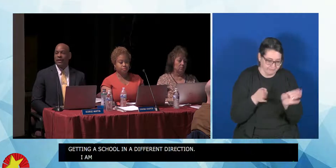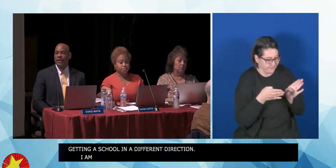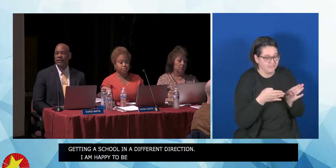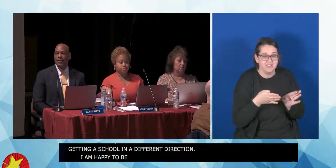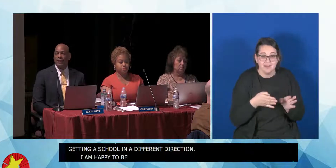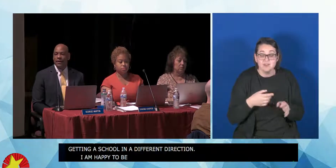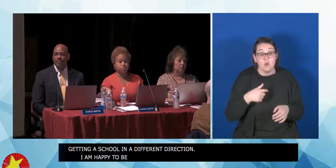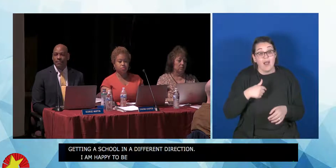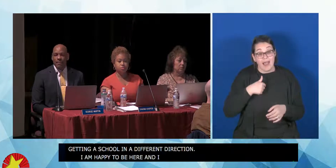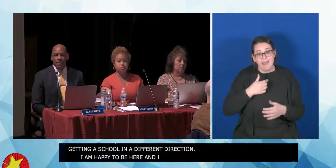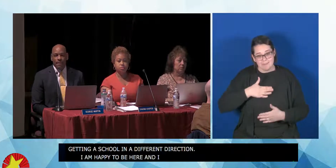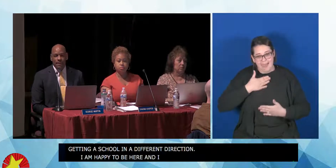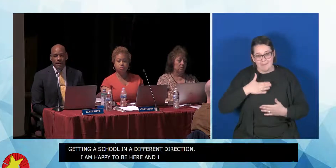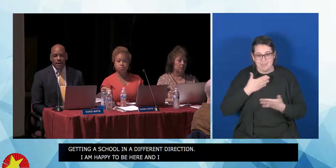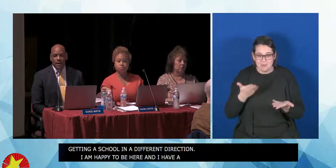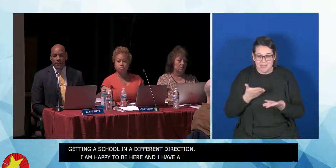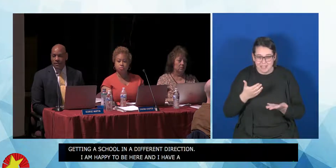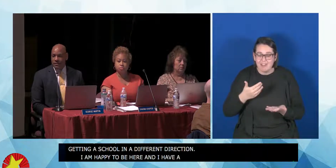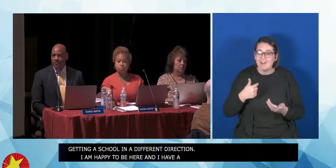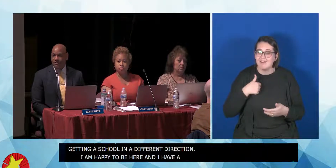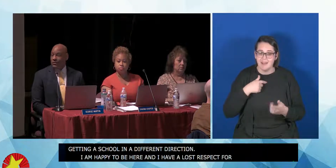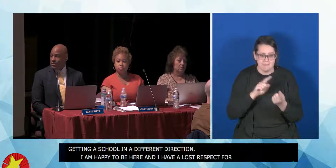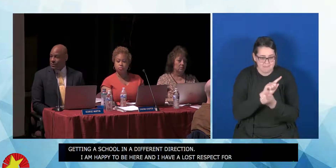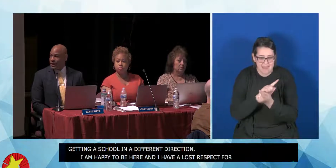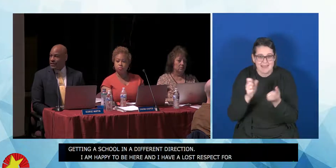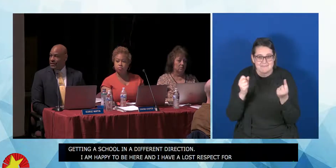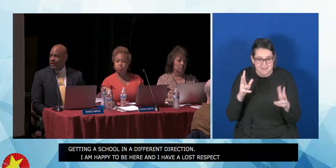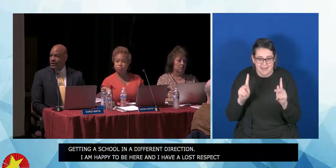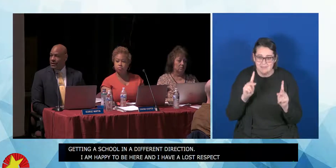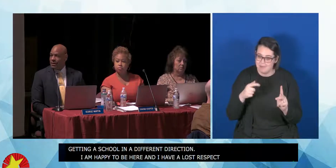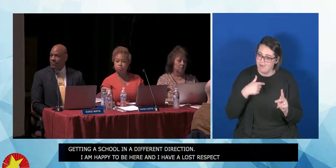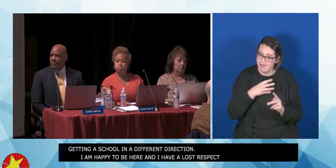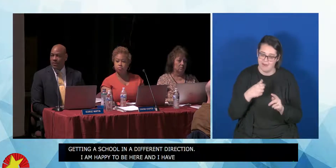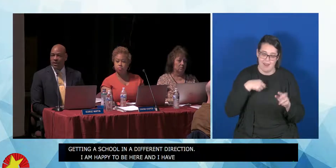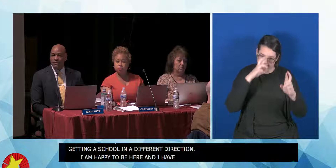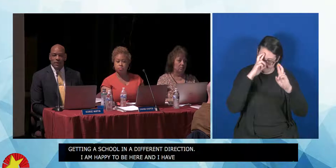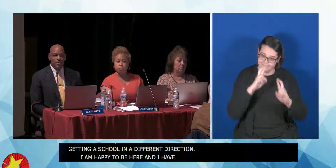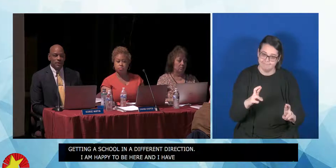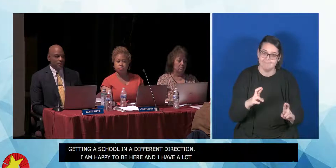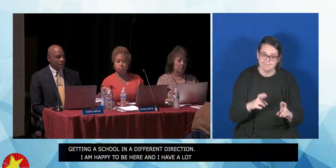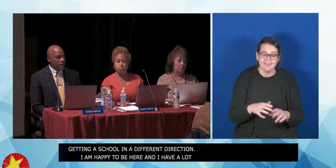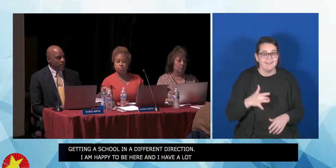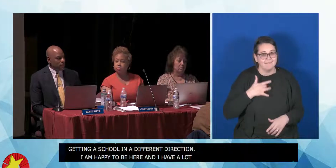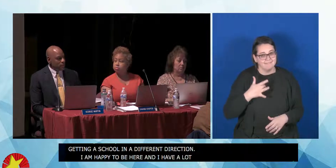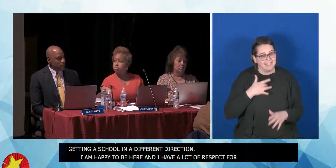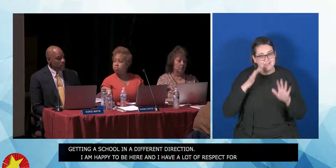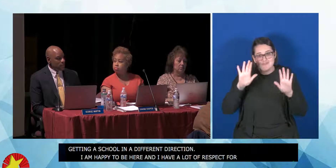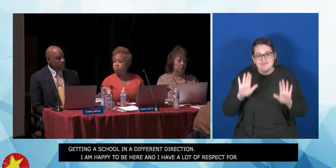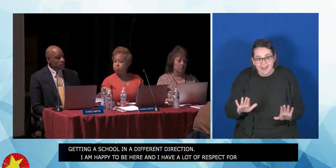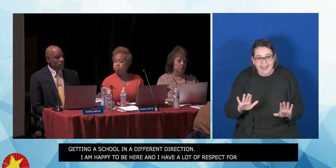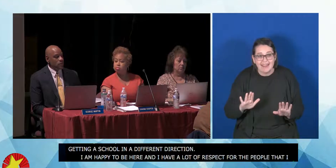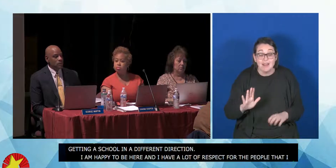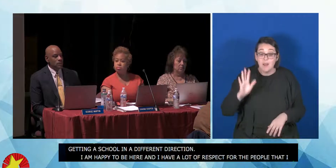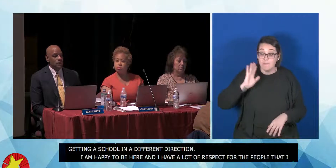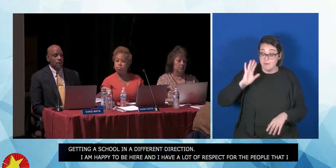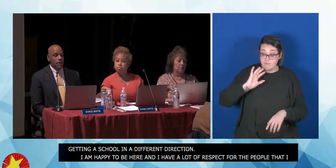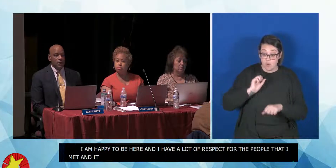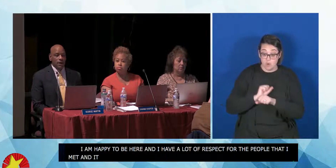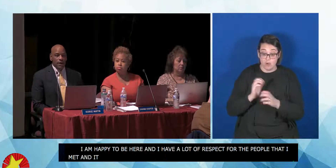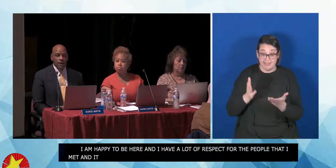I've met, and it feels great. Prior to coming to here, I was in Mesa Public